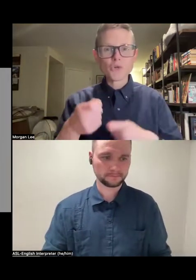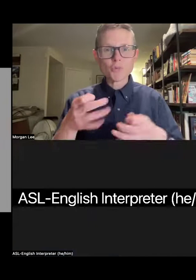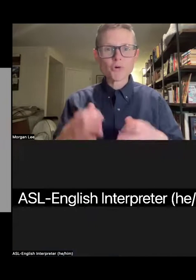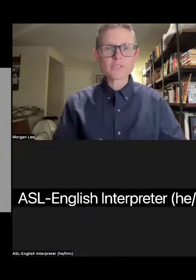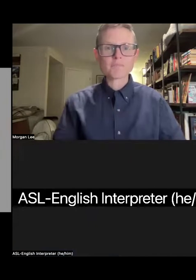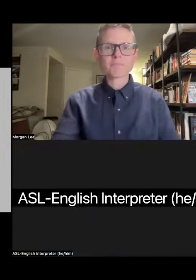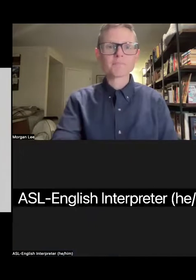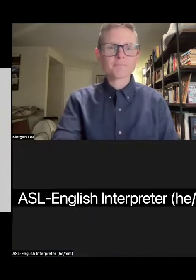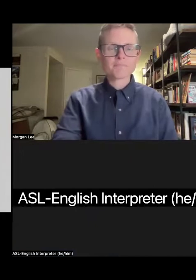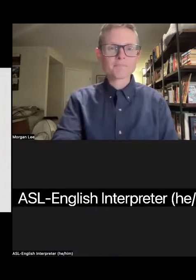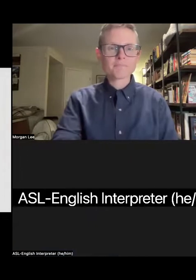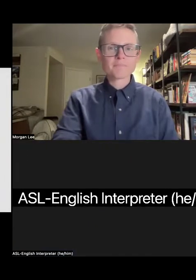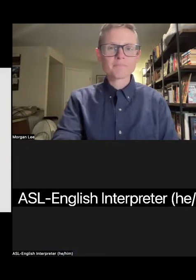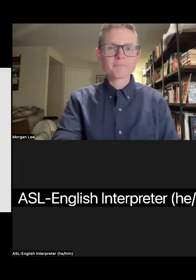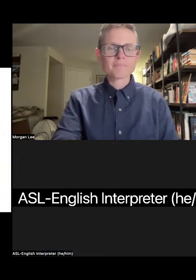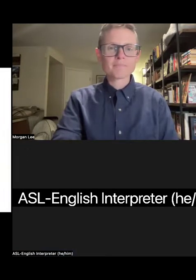Switching interpreters.